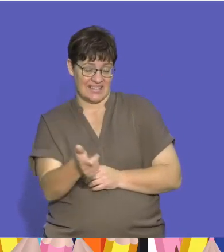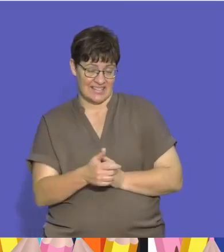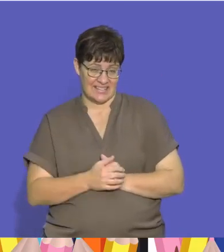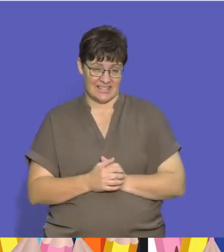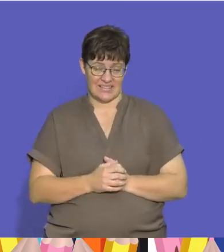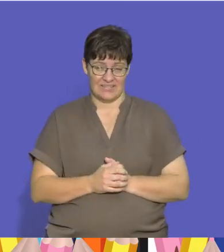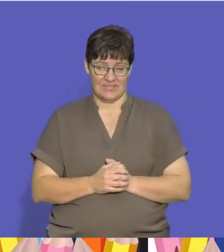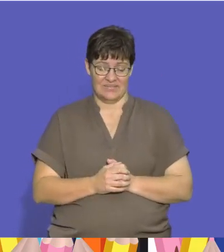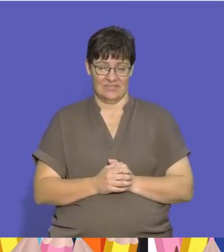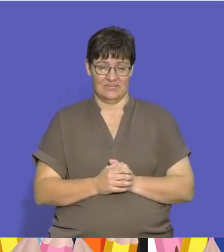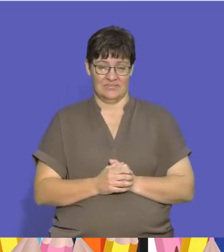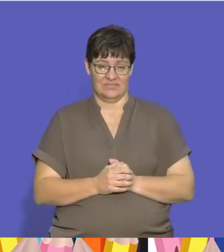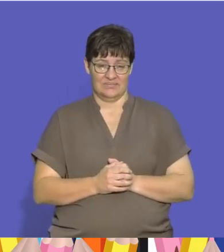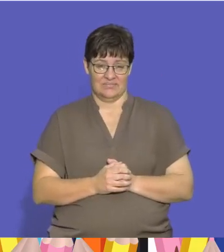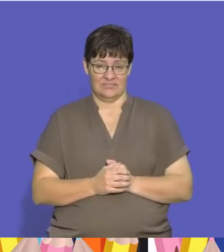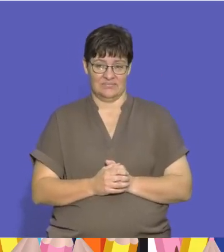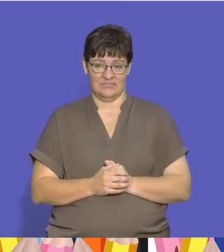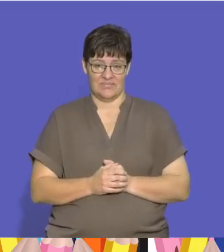rice,